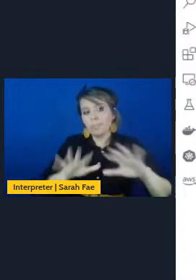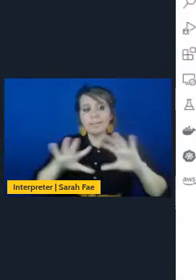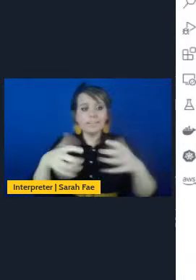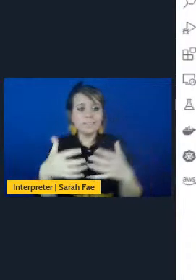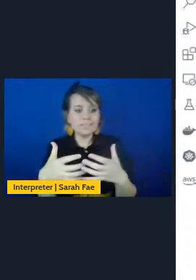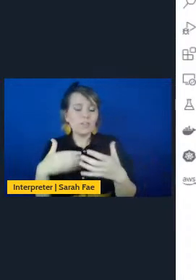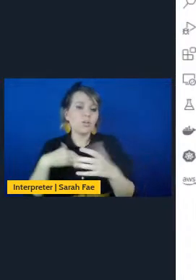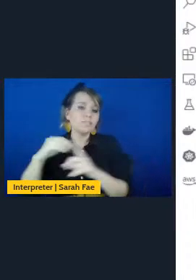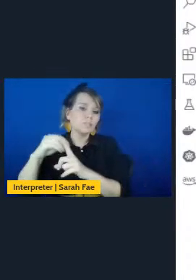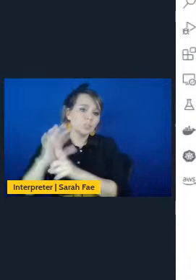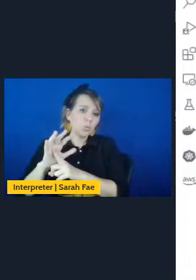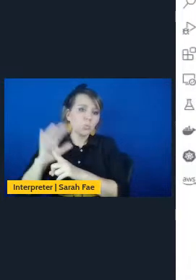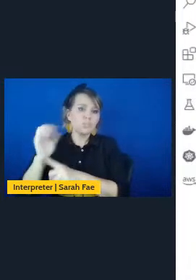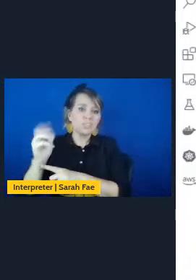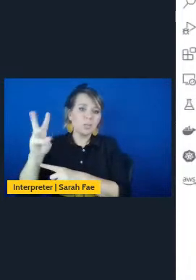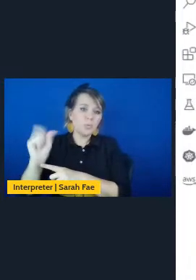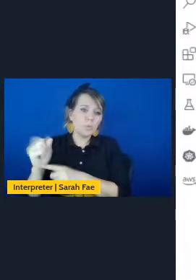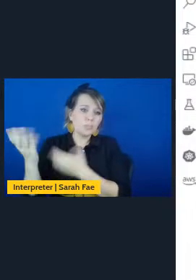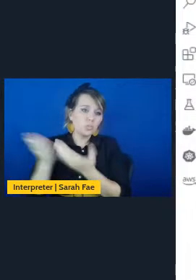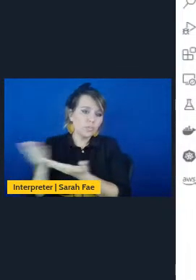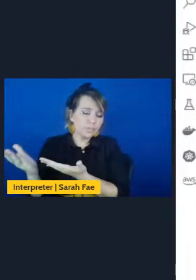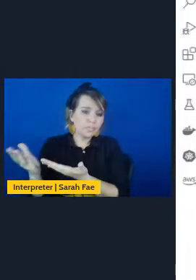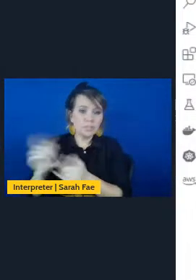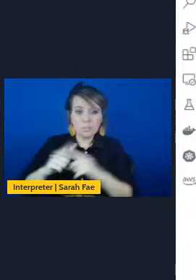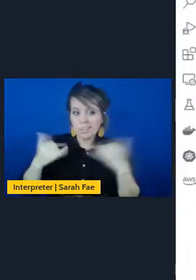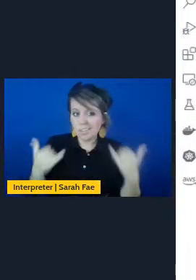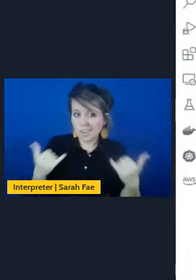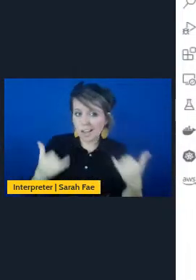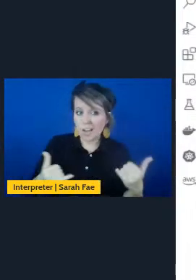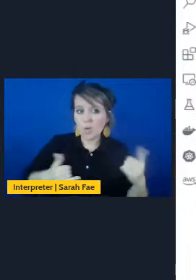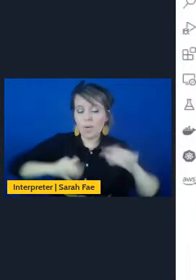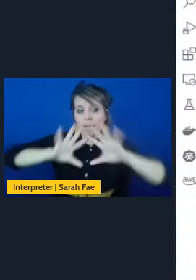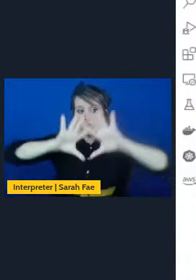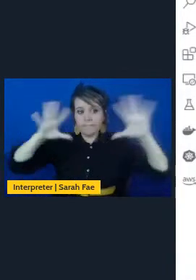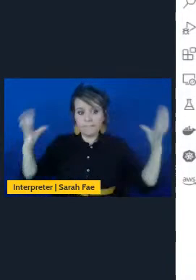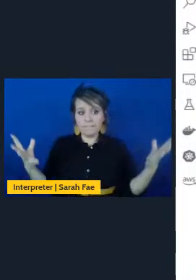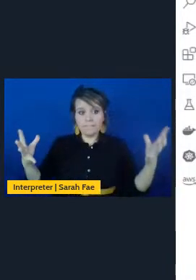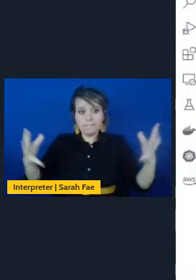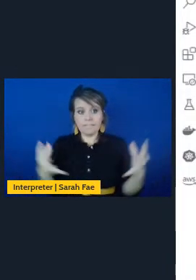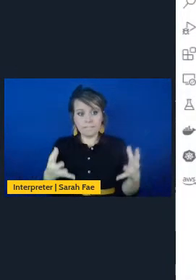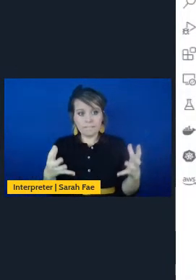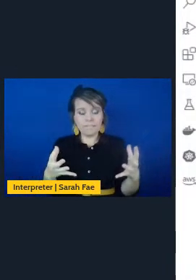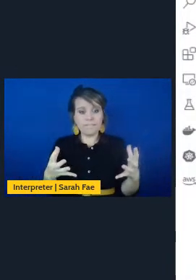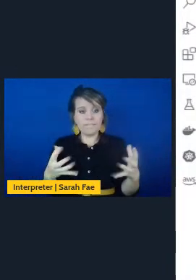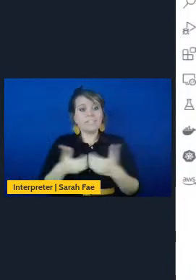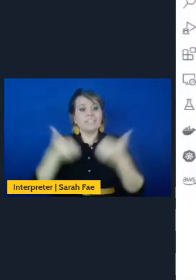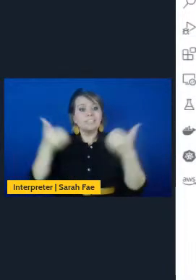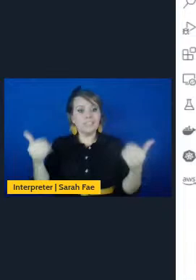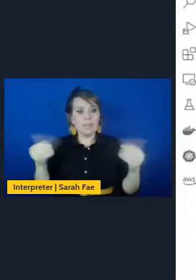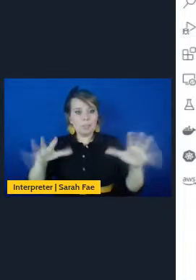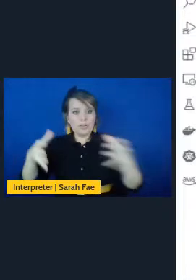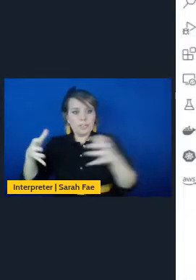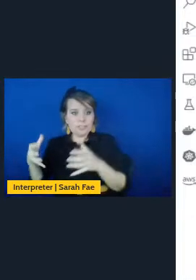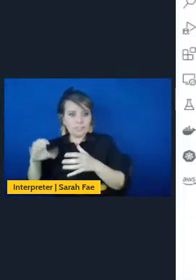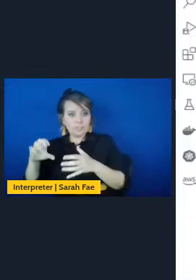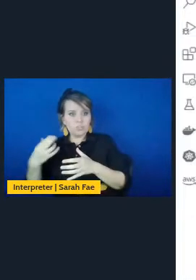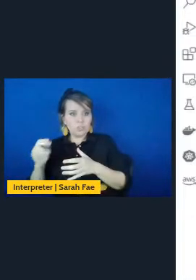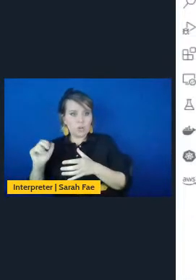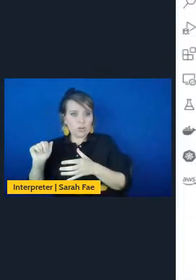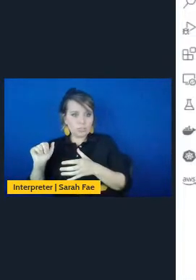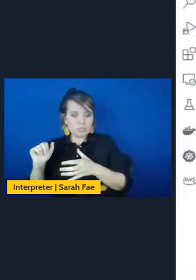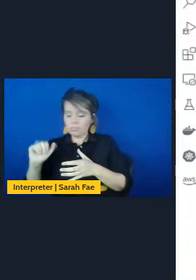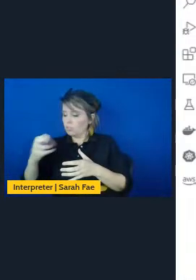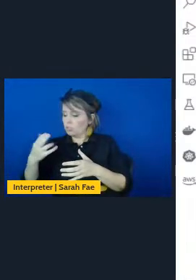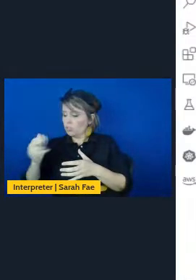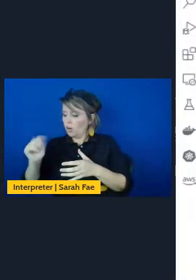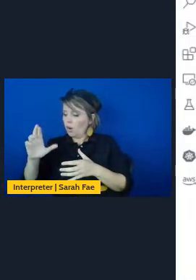is exposed via service. It is just that now I've encapsulated this in the form of a separate chart. I have